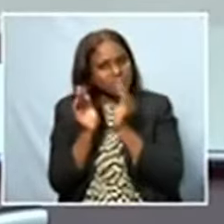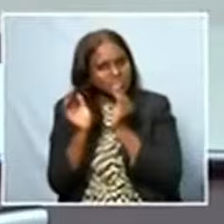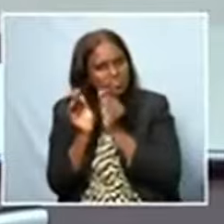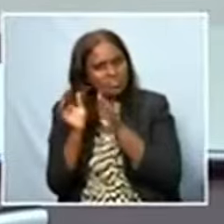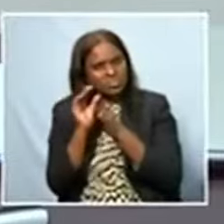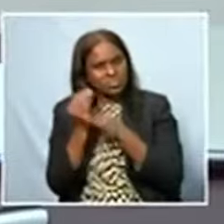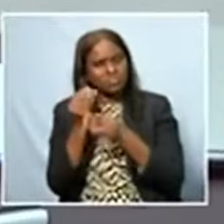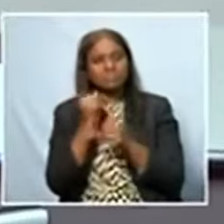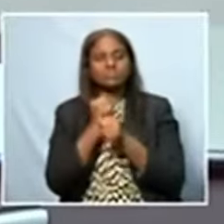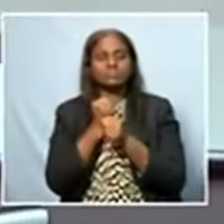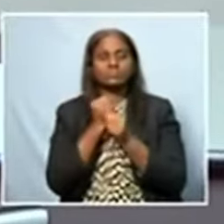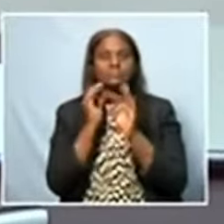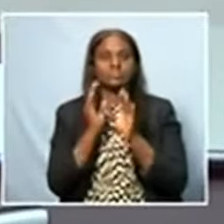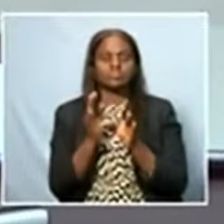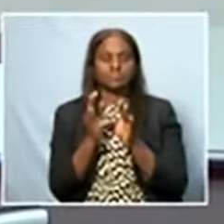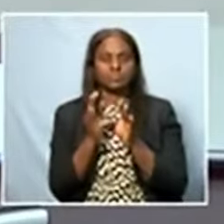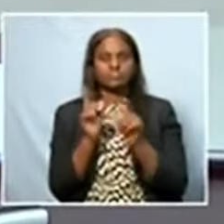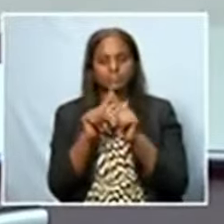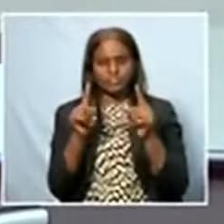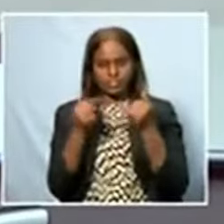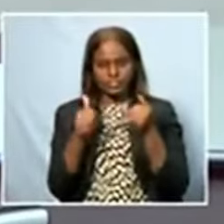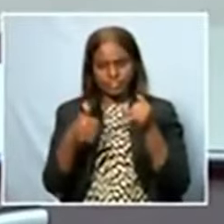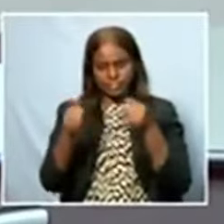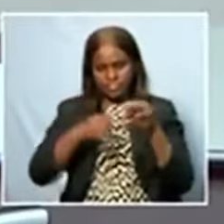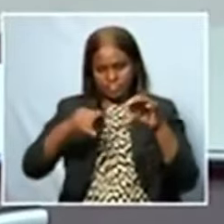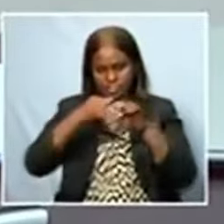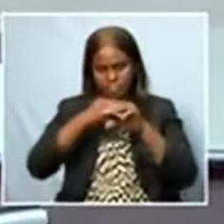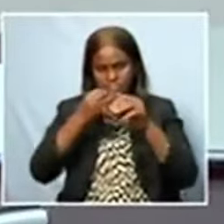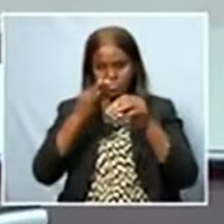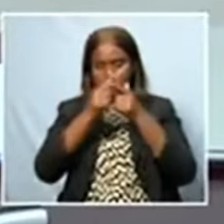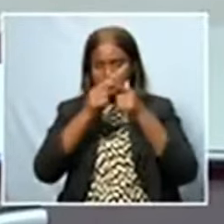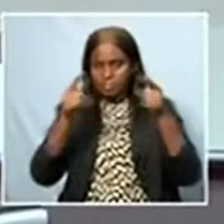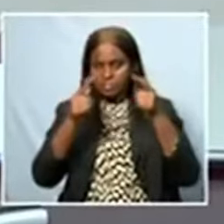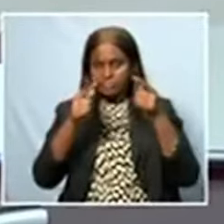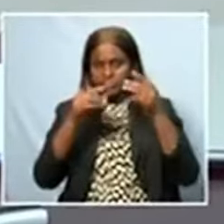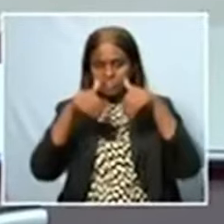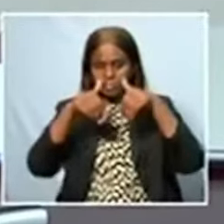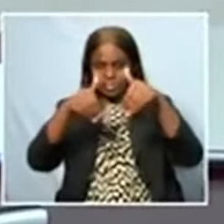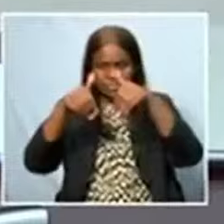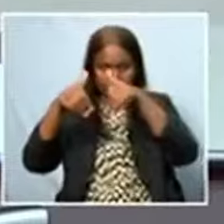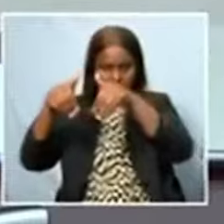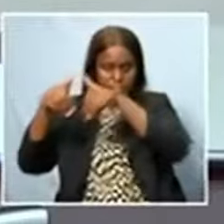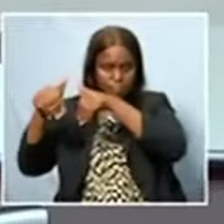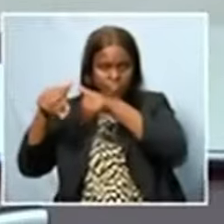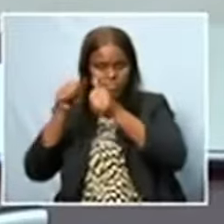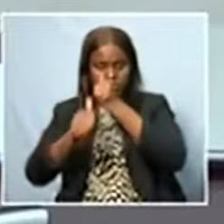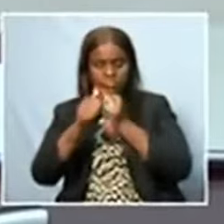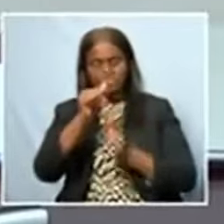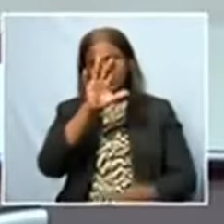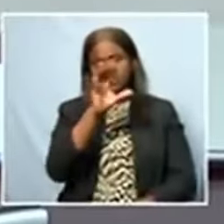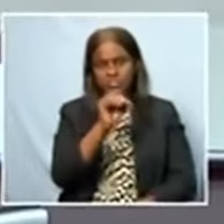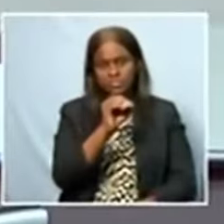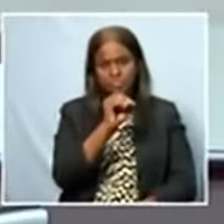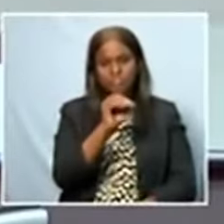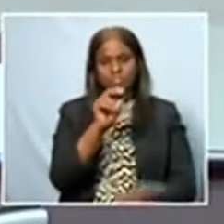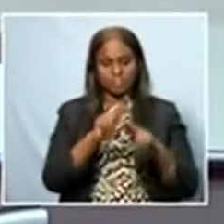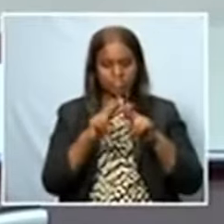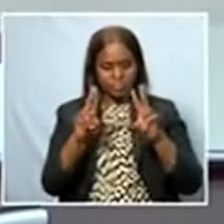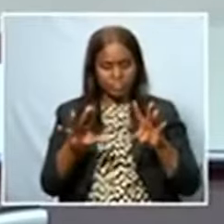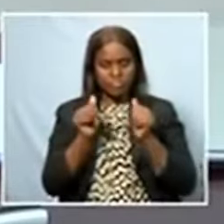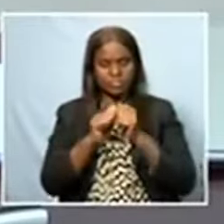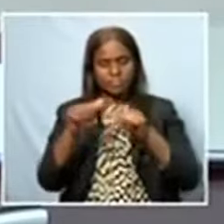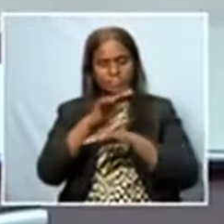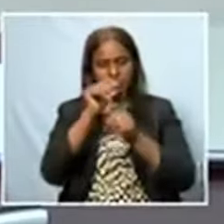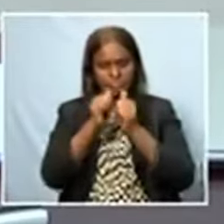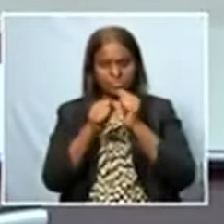informal operators. However, the inclusion of large commercial buses, these are buses that are 50 seaters and above,